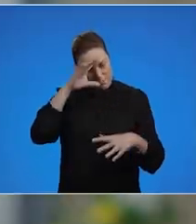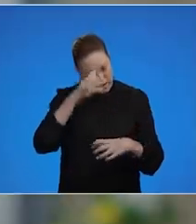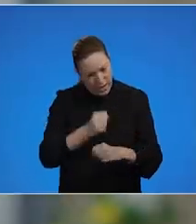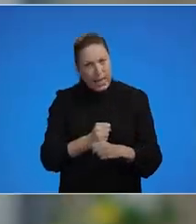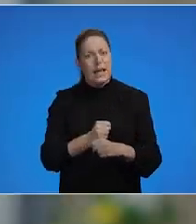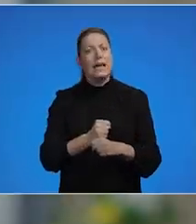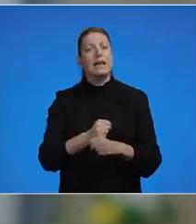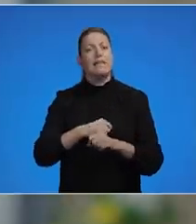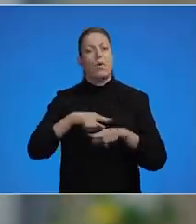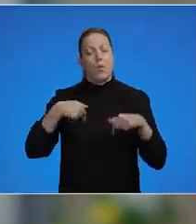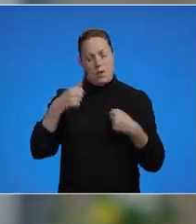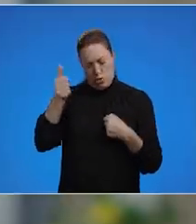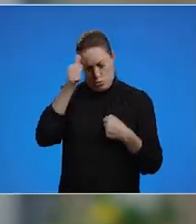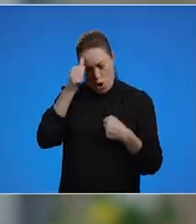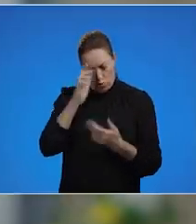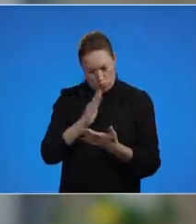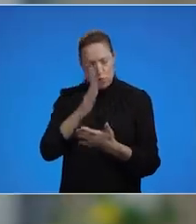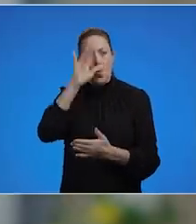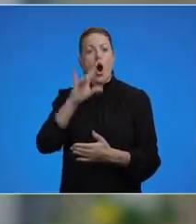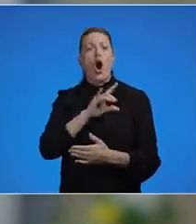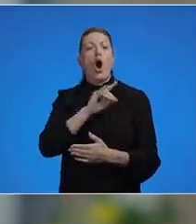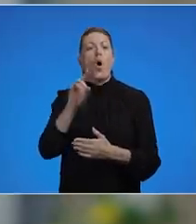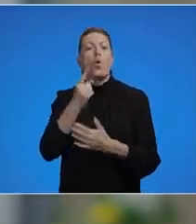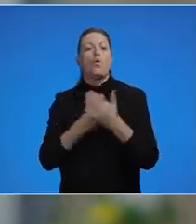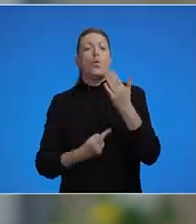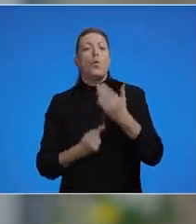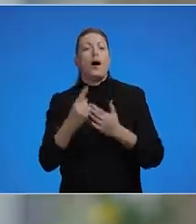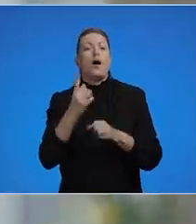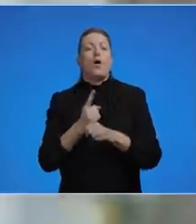know that you are the Holy One of God.